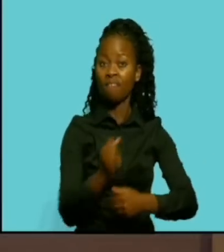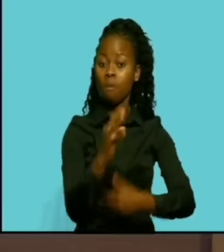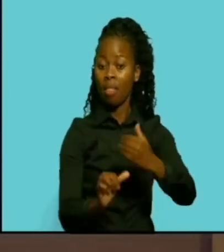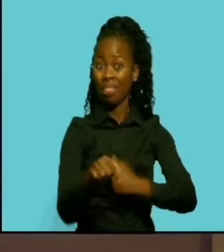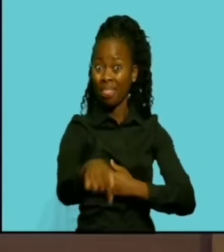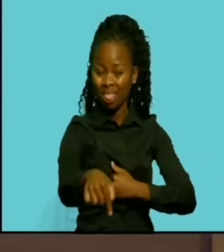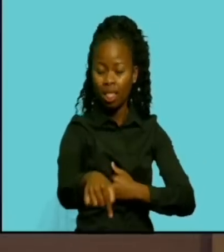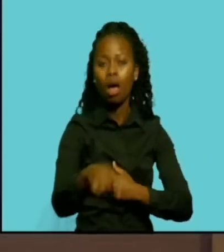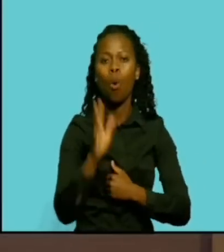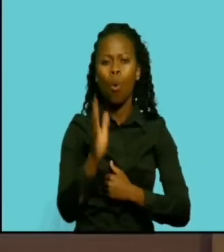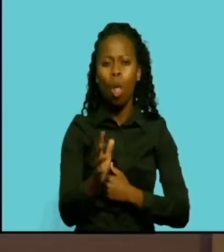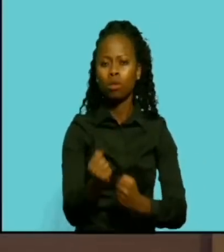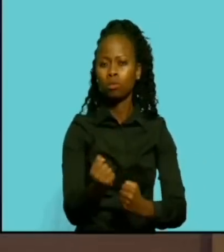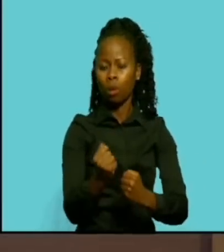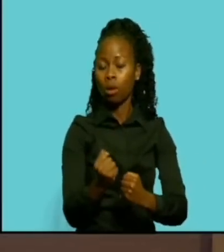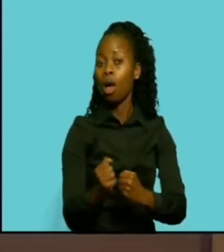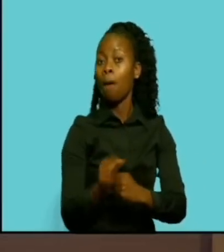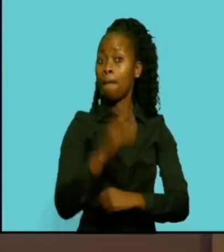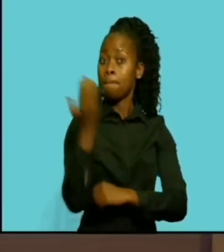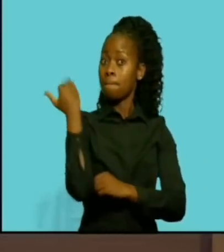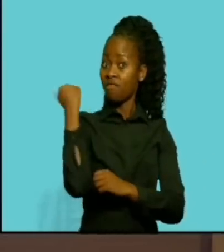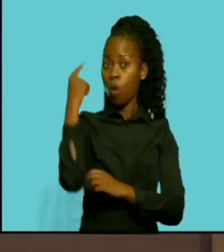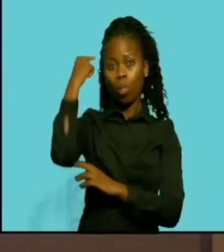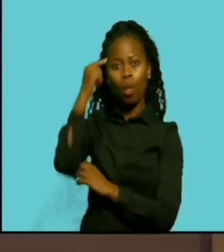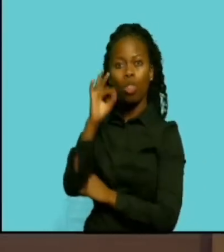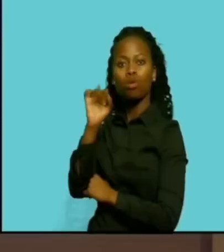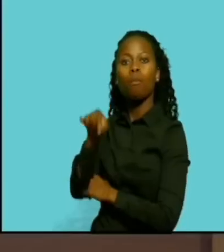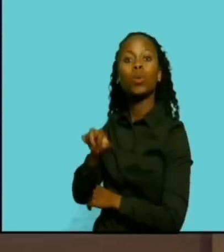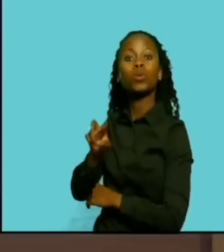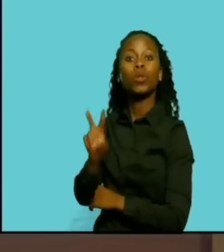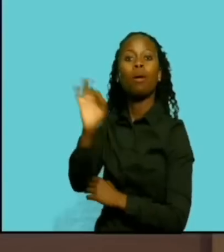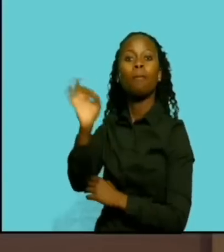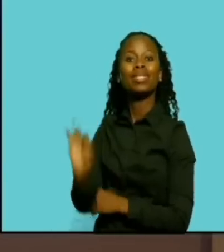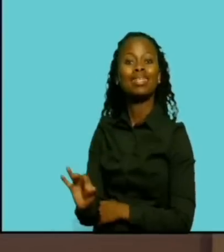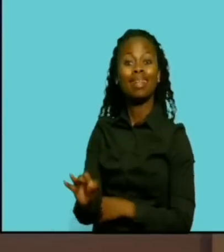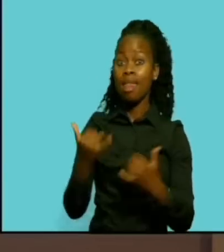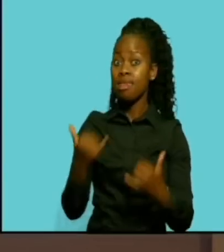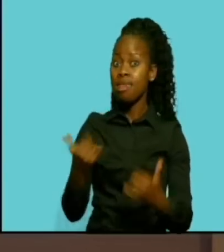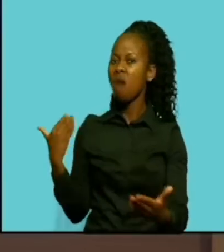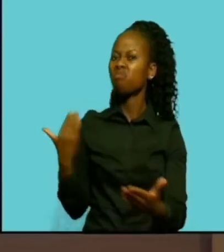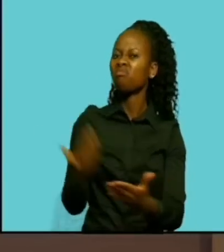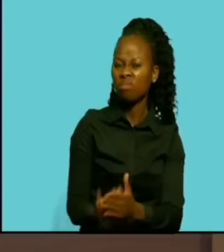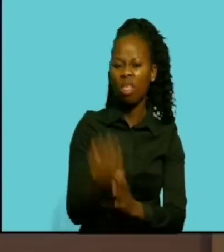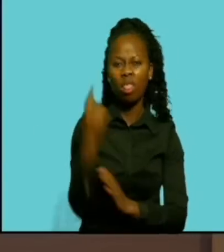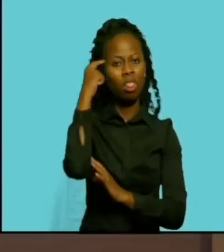the 3.2% expected at the time of the March meeting.